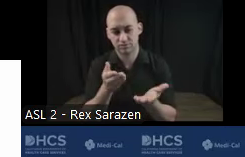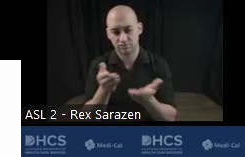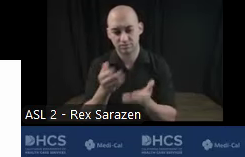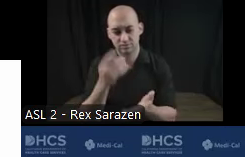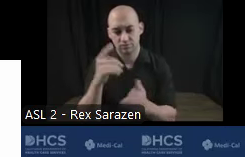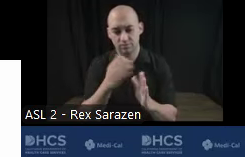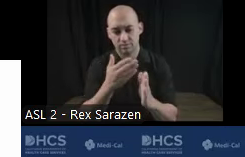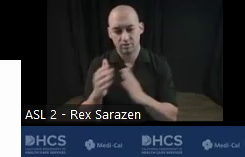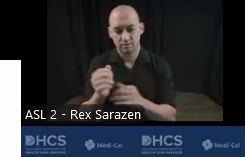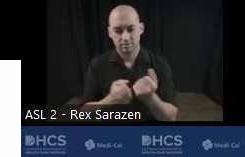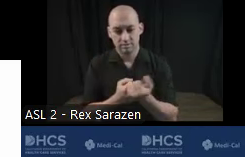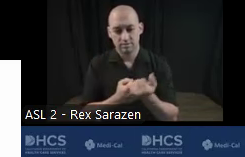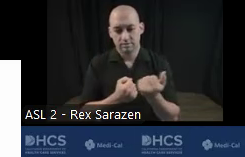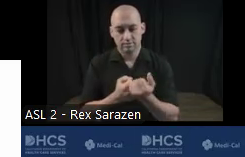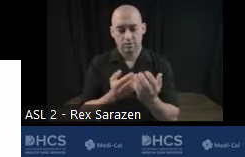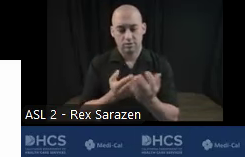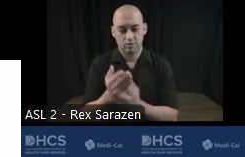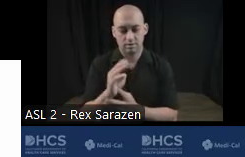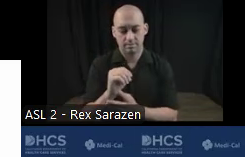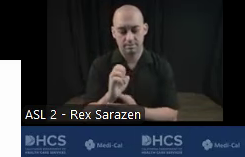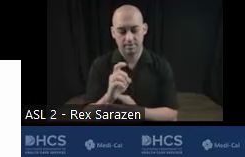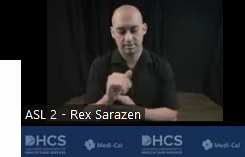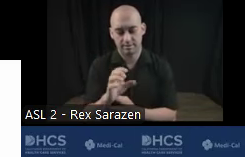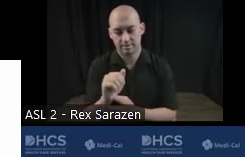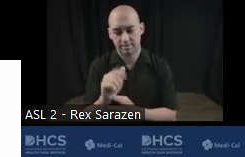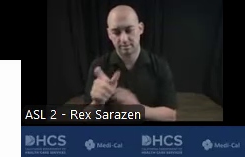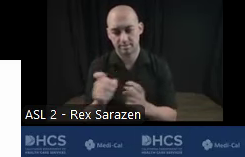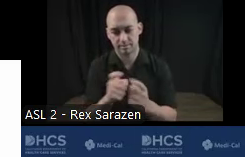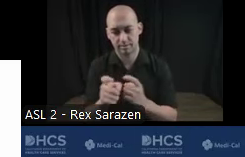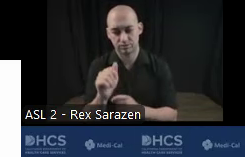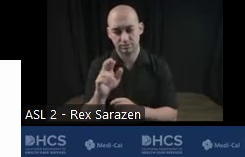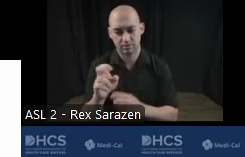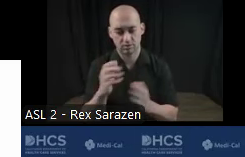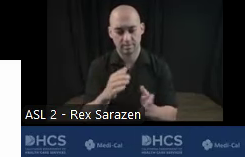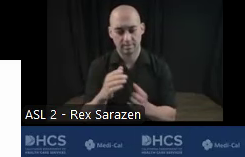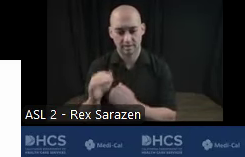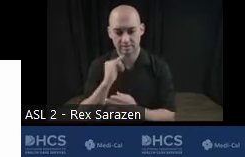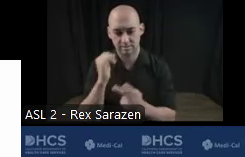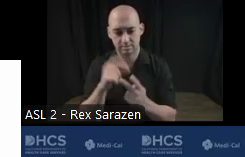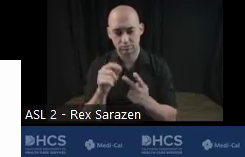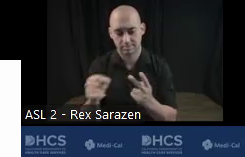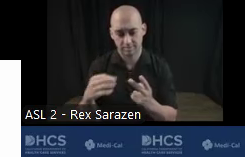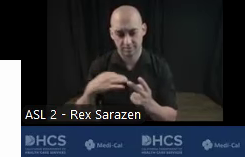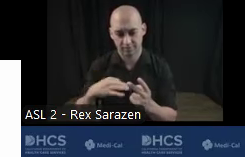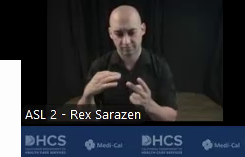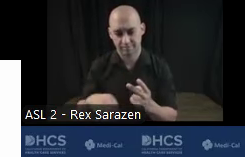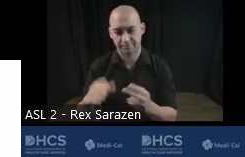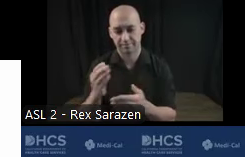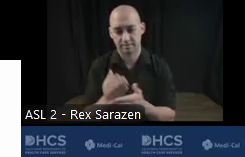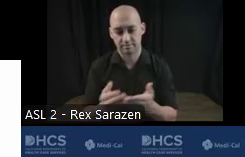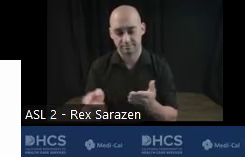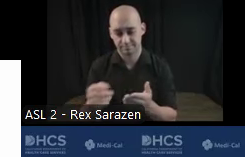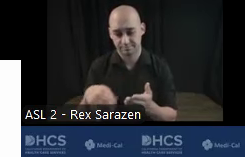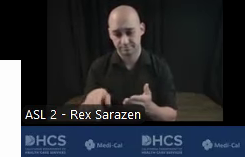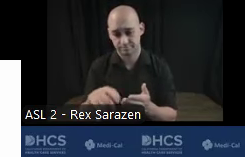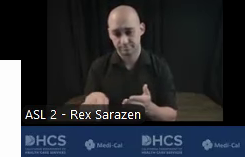supports, which are available through our Medi-Cal managed care plans, they are optional benefits, but a lot of these services mirror the services that